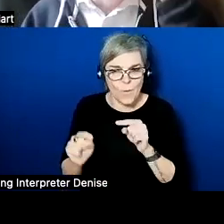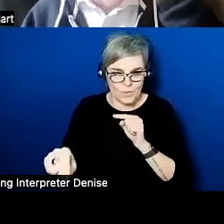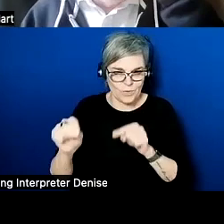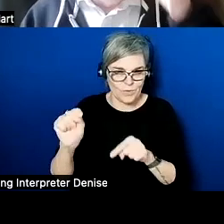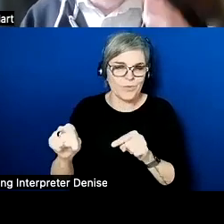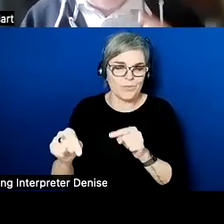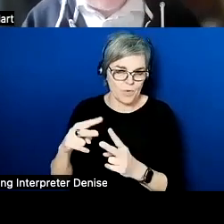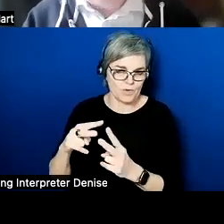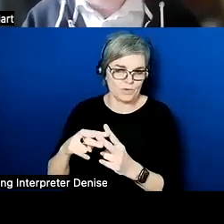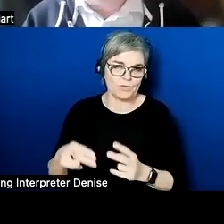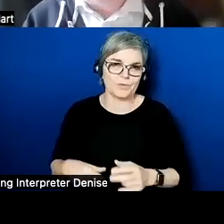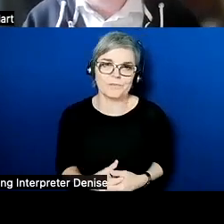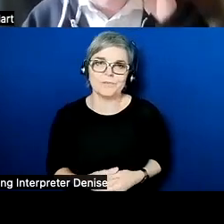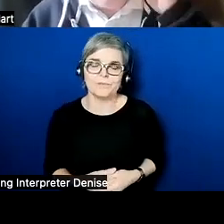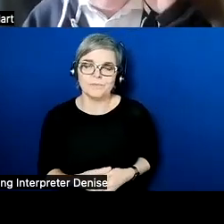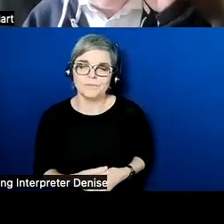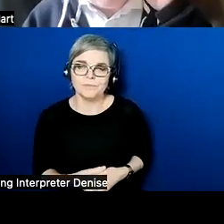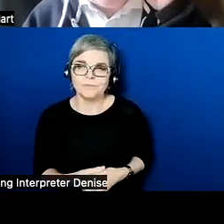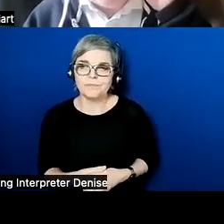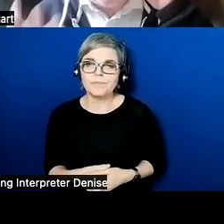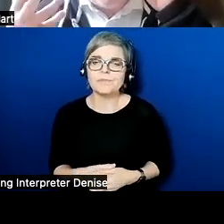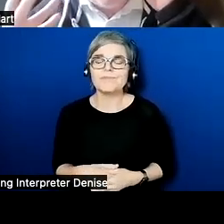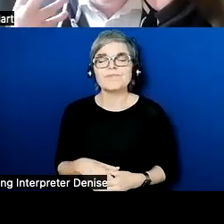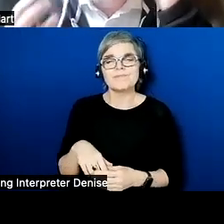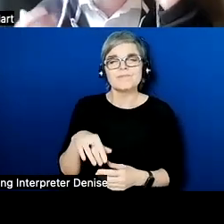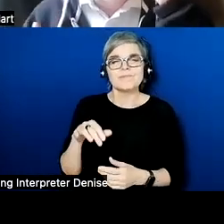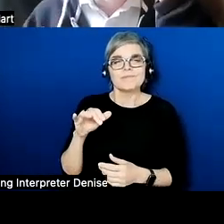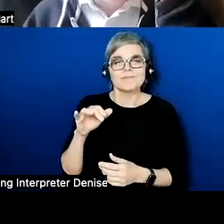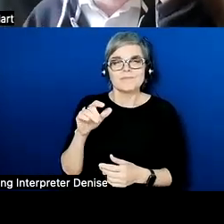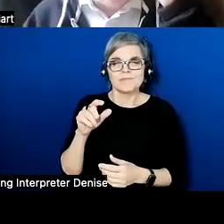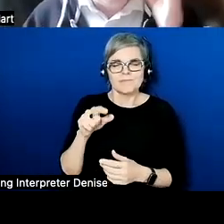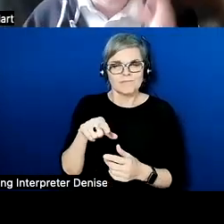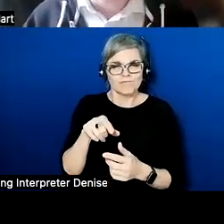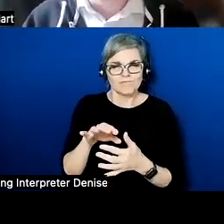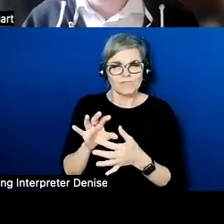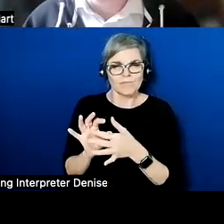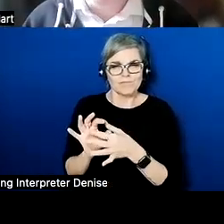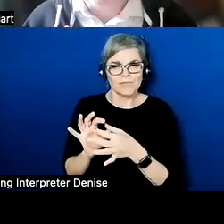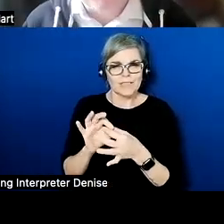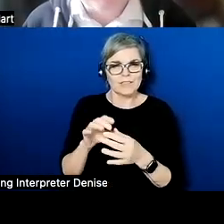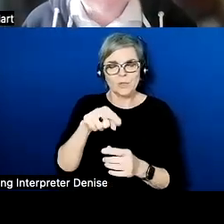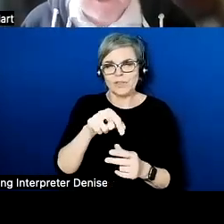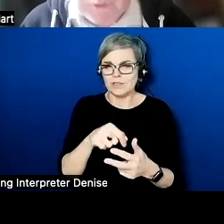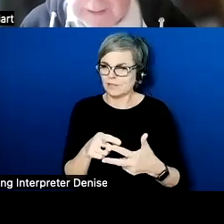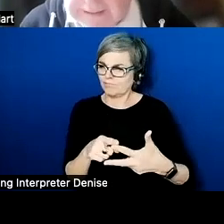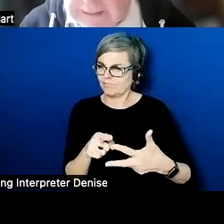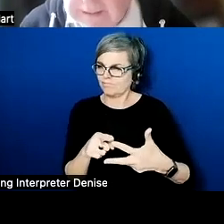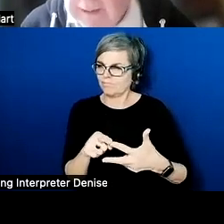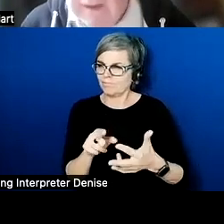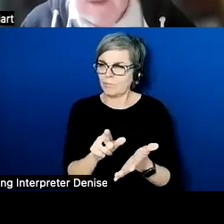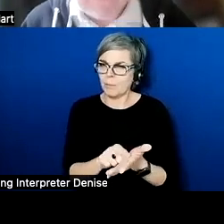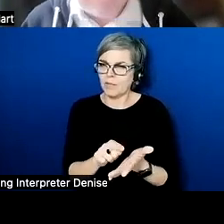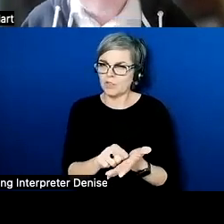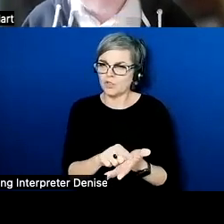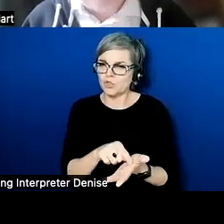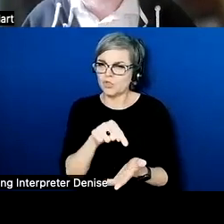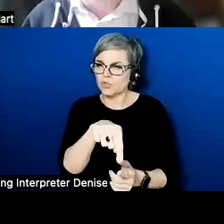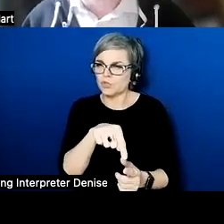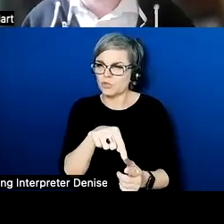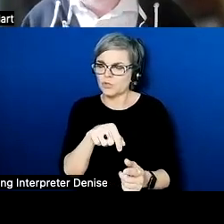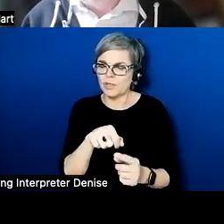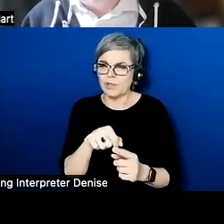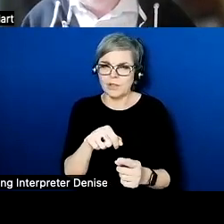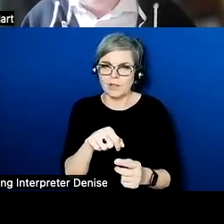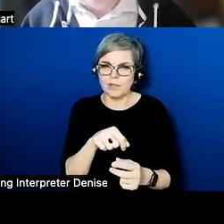this relatively recent publication. I think it was 2019 or 2020